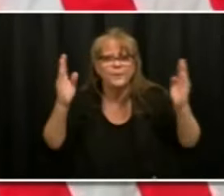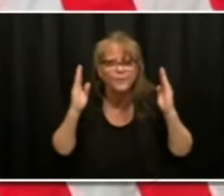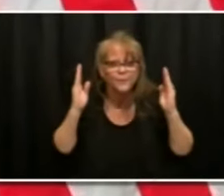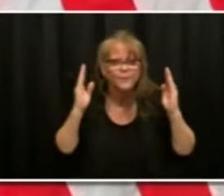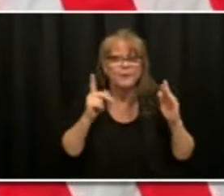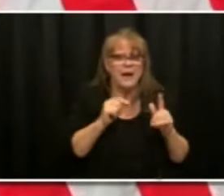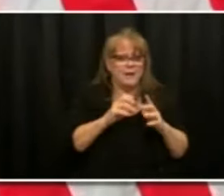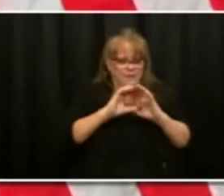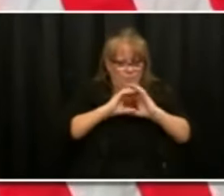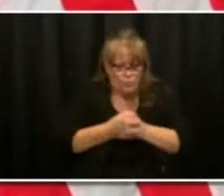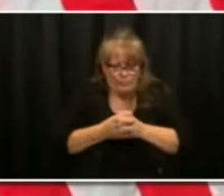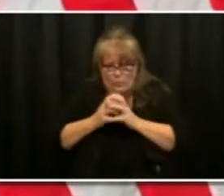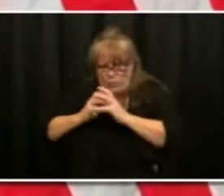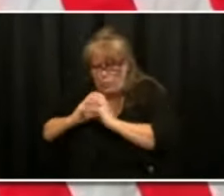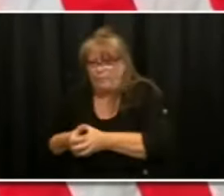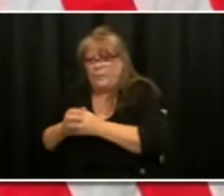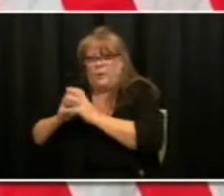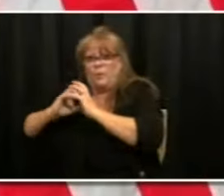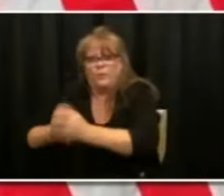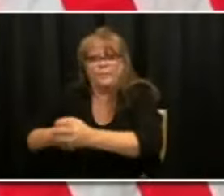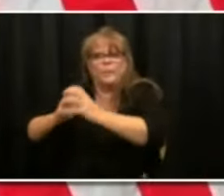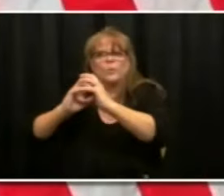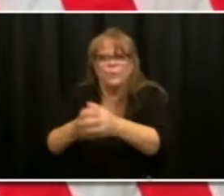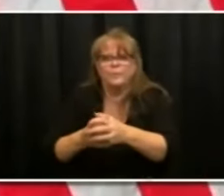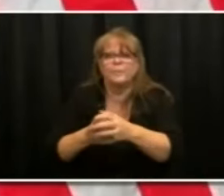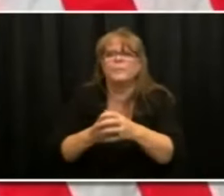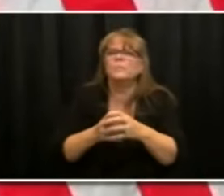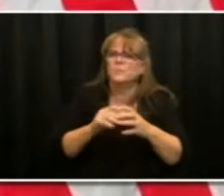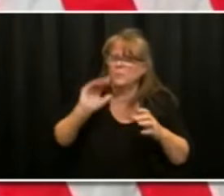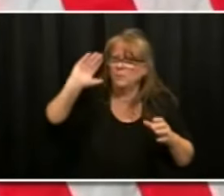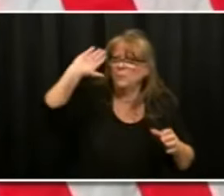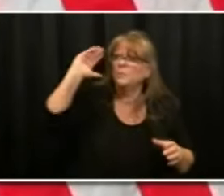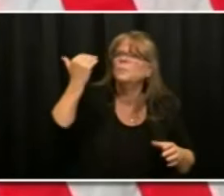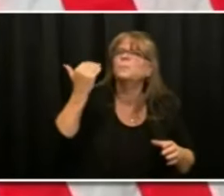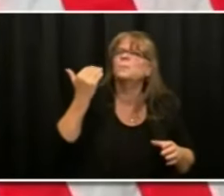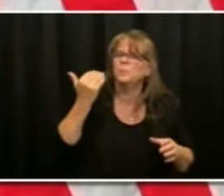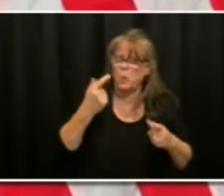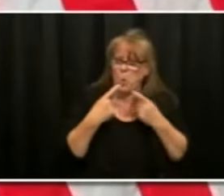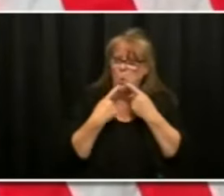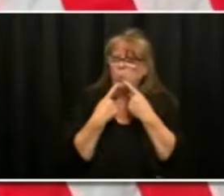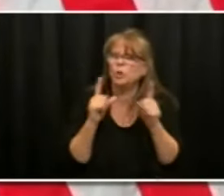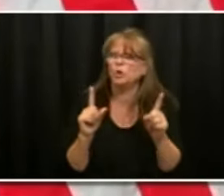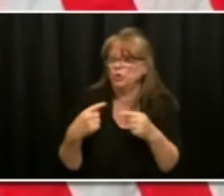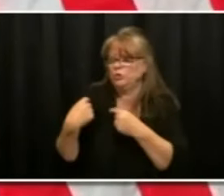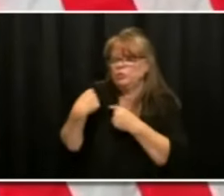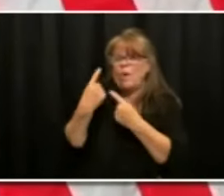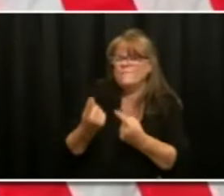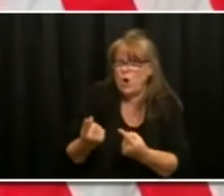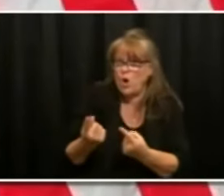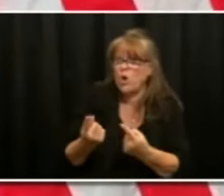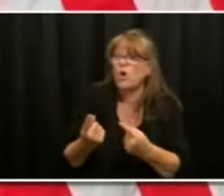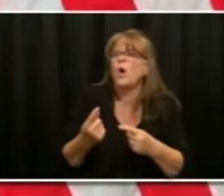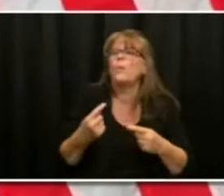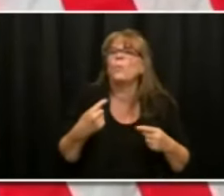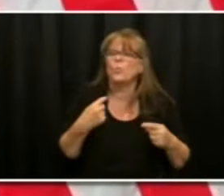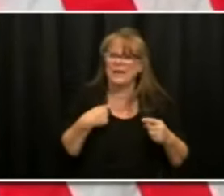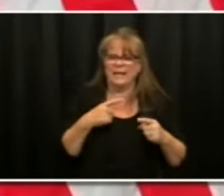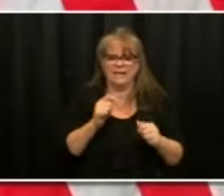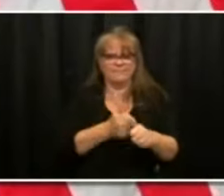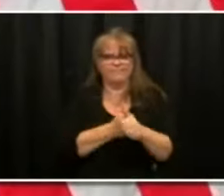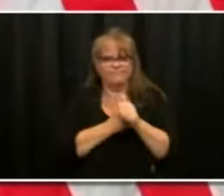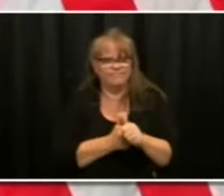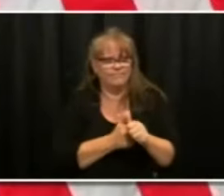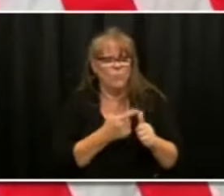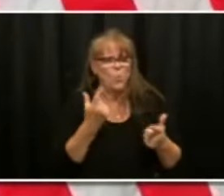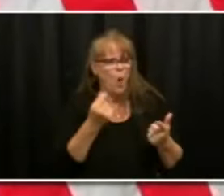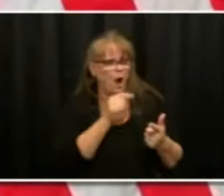the potential spread to that cohort. It's working, and we're learning, at least temporarily and for the